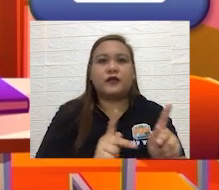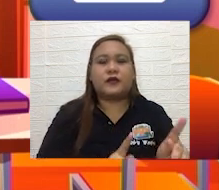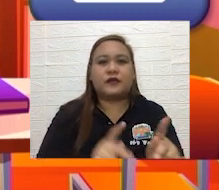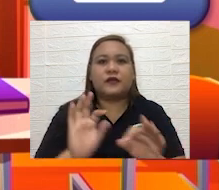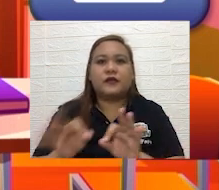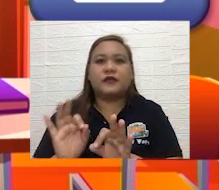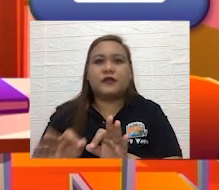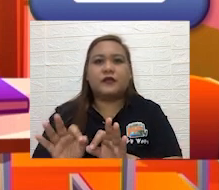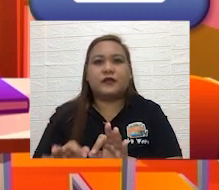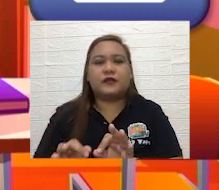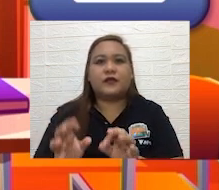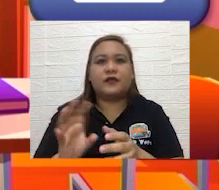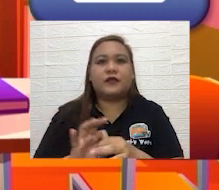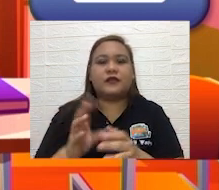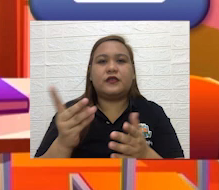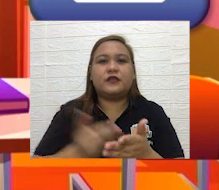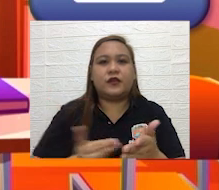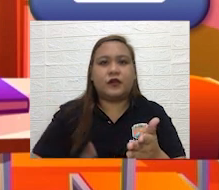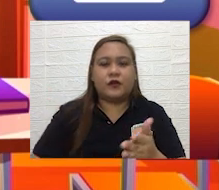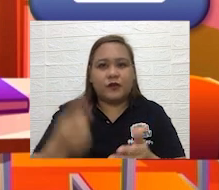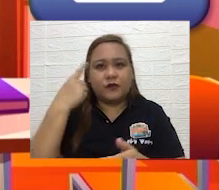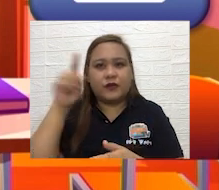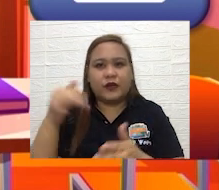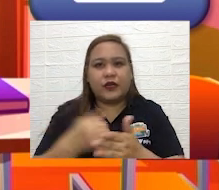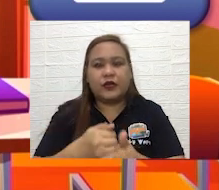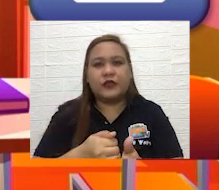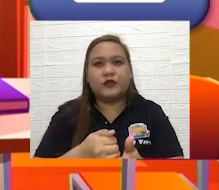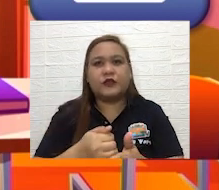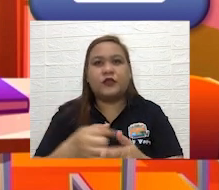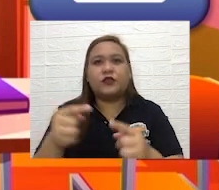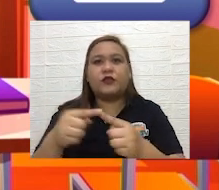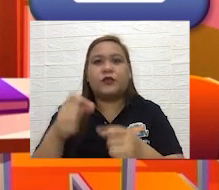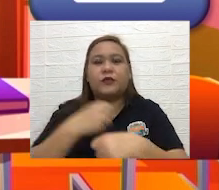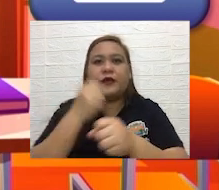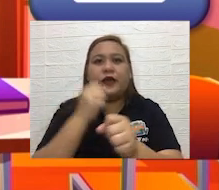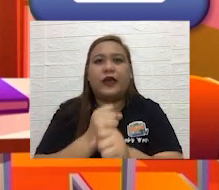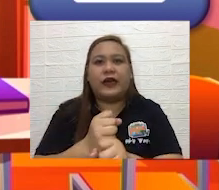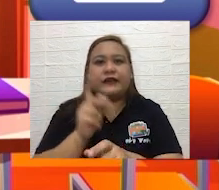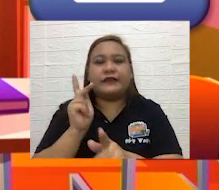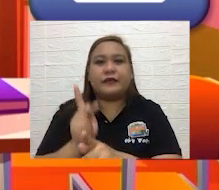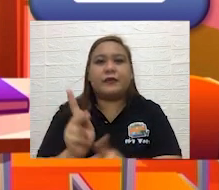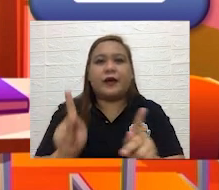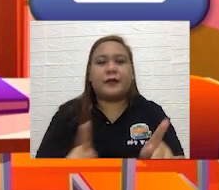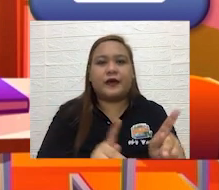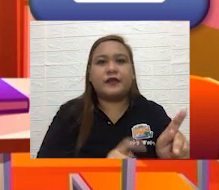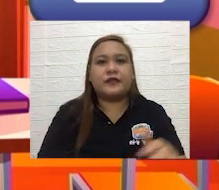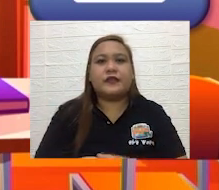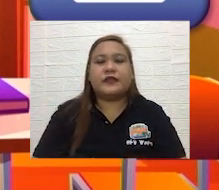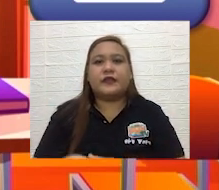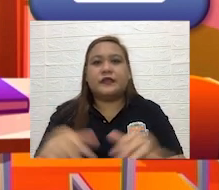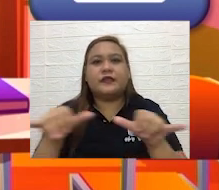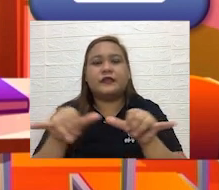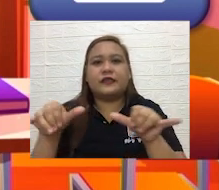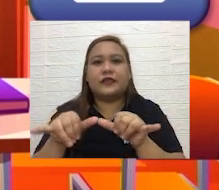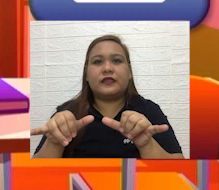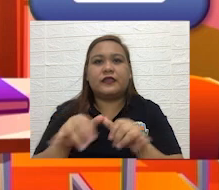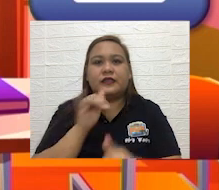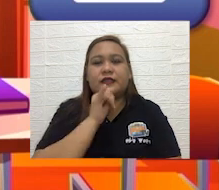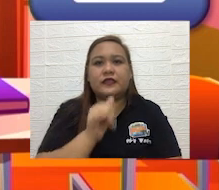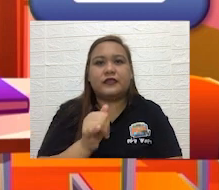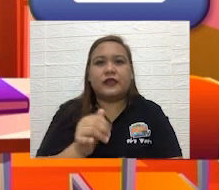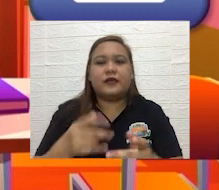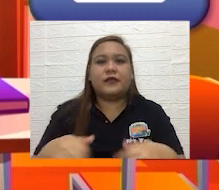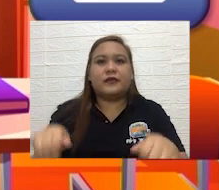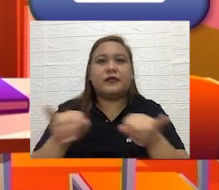and proper interpretation of the drawing for it to be constructed properly. Scaling is important in representing